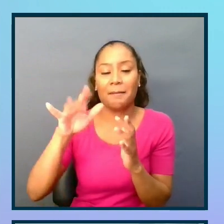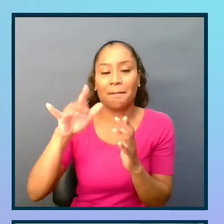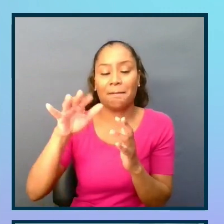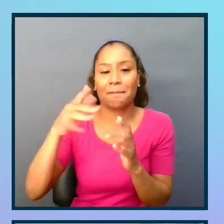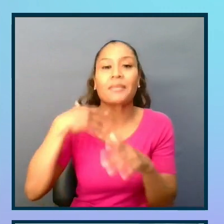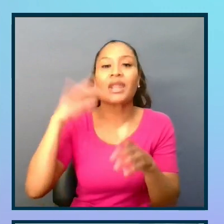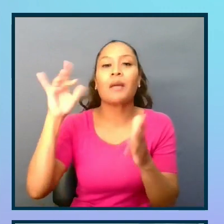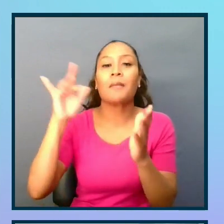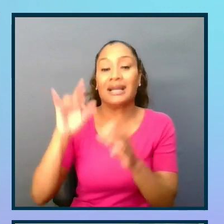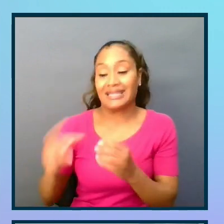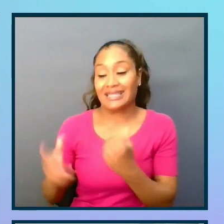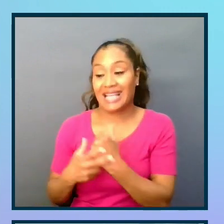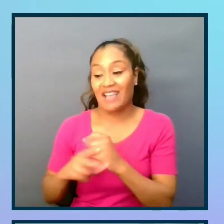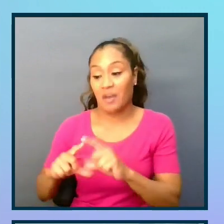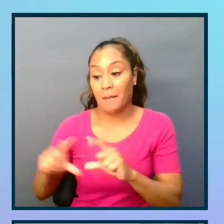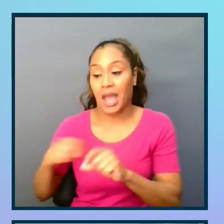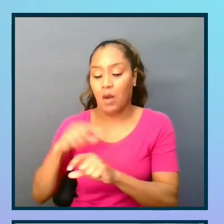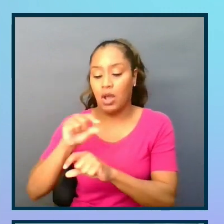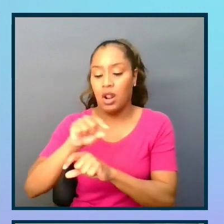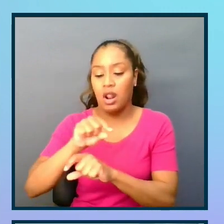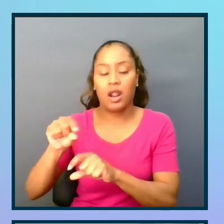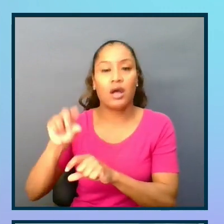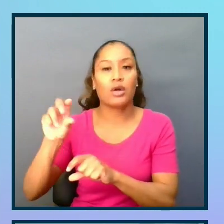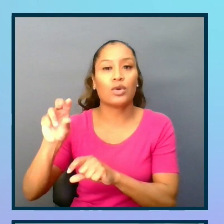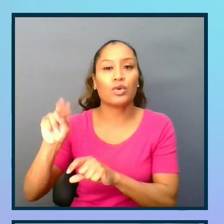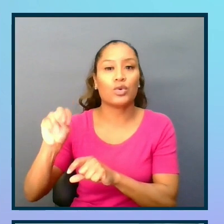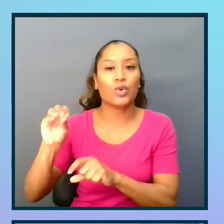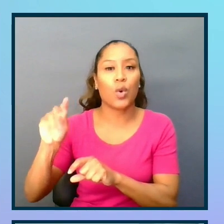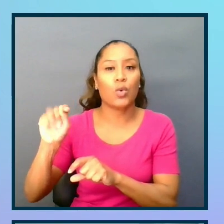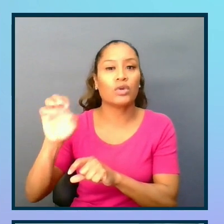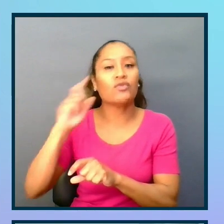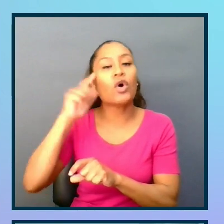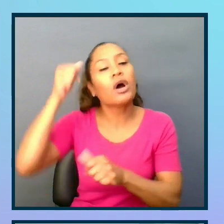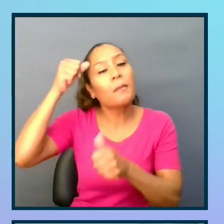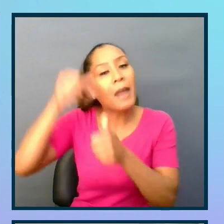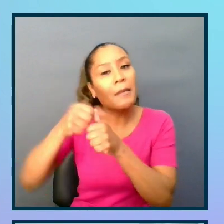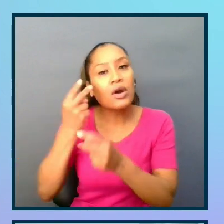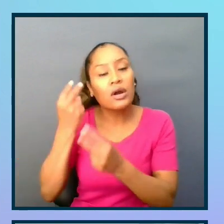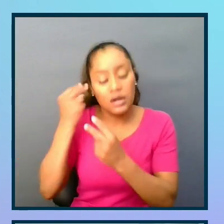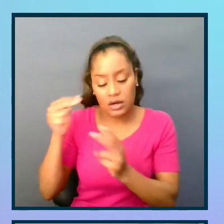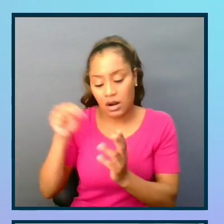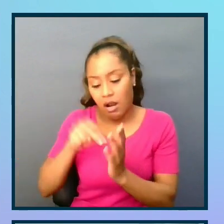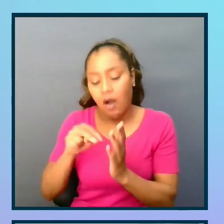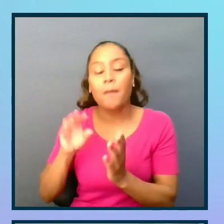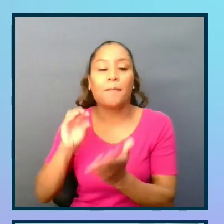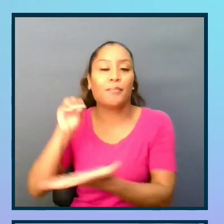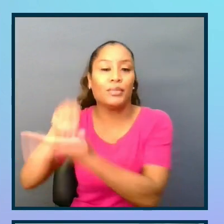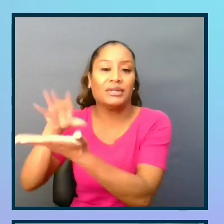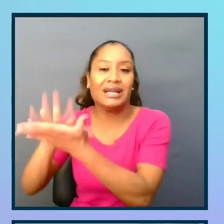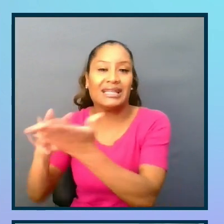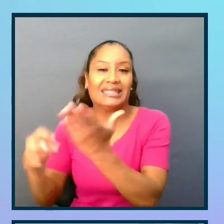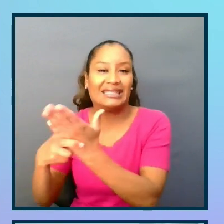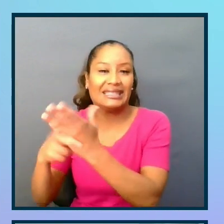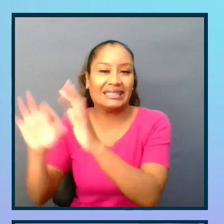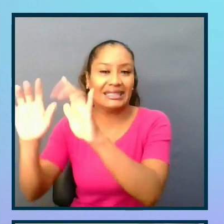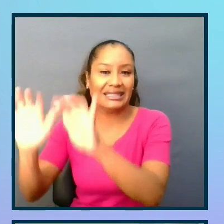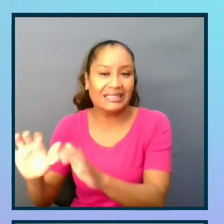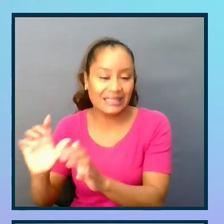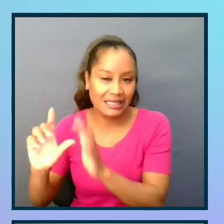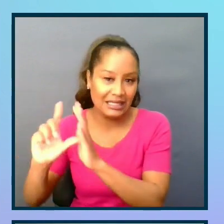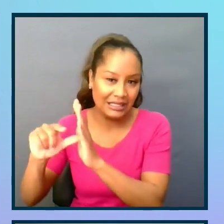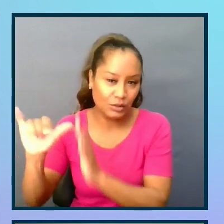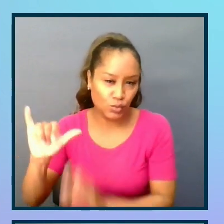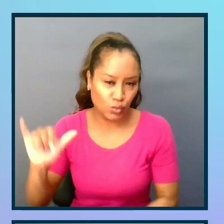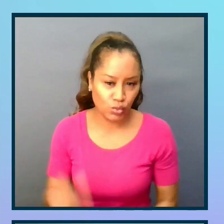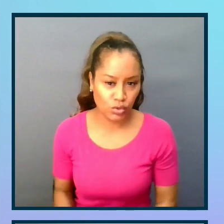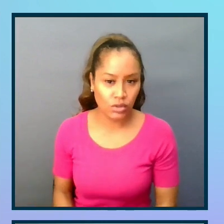save button so that we can review that later, and we'll make sure to put that in the ticket as well. And so maybe you just covered